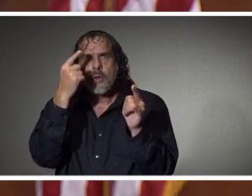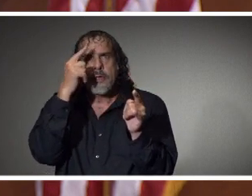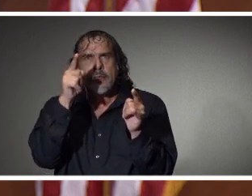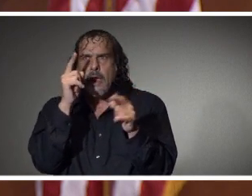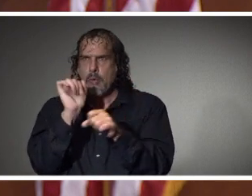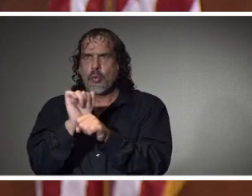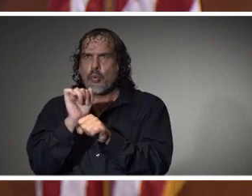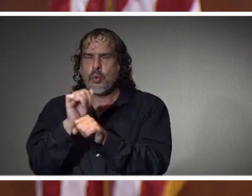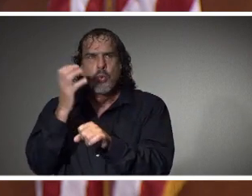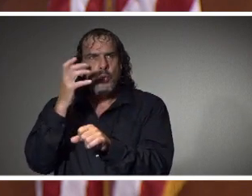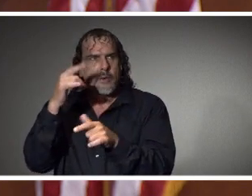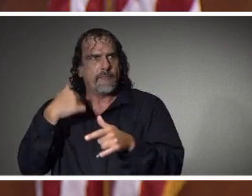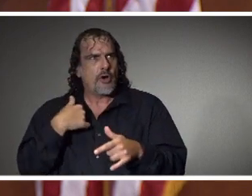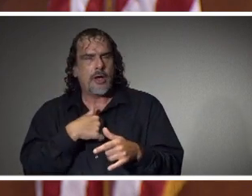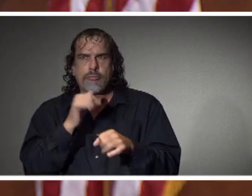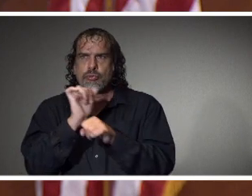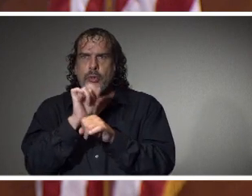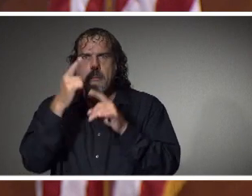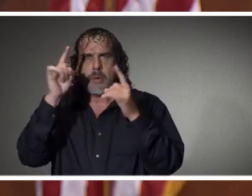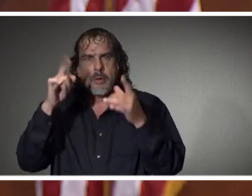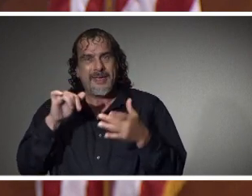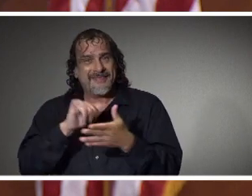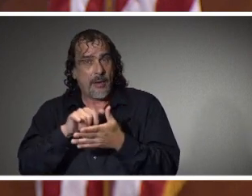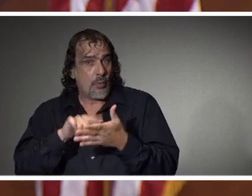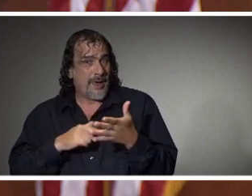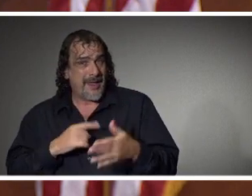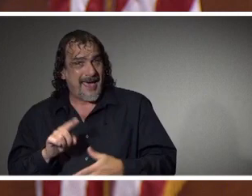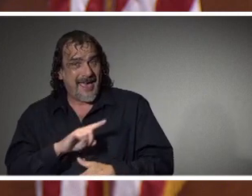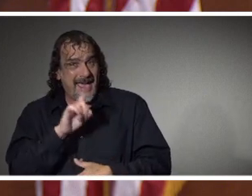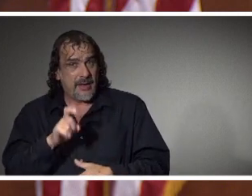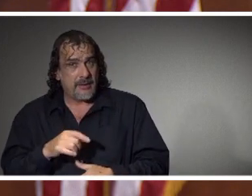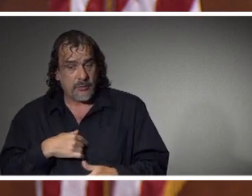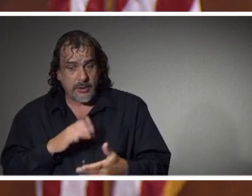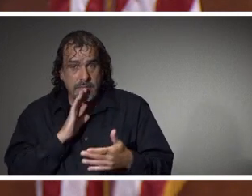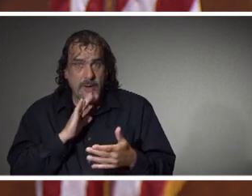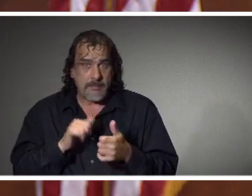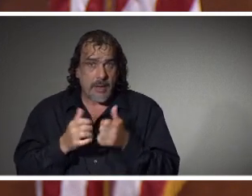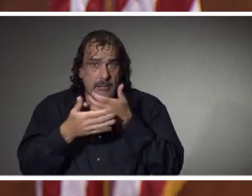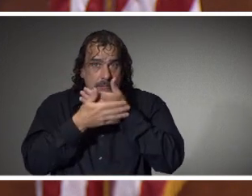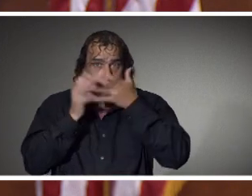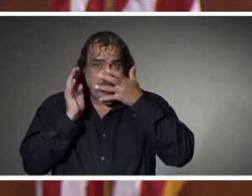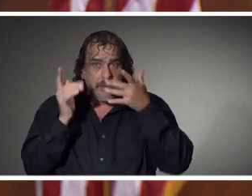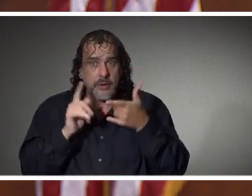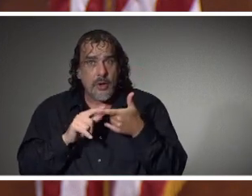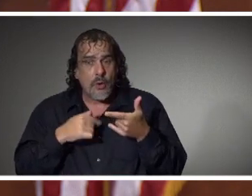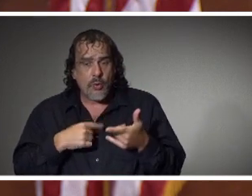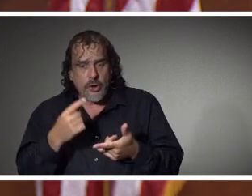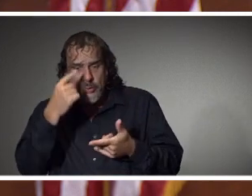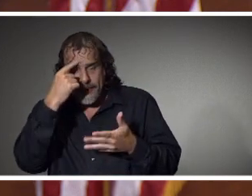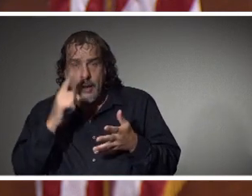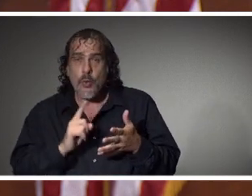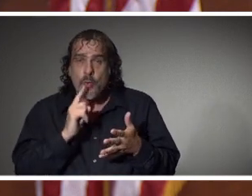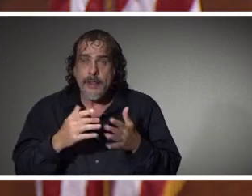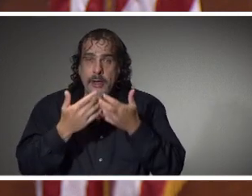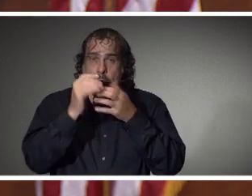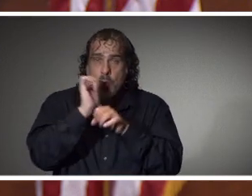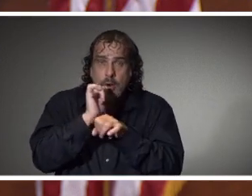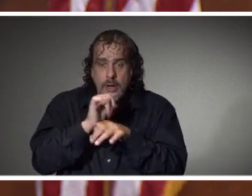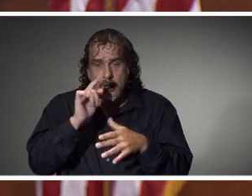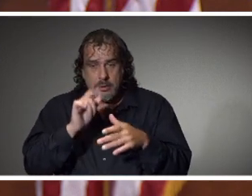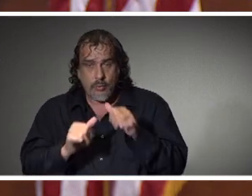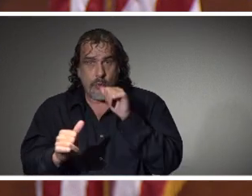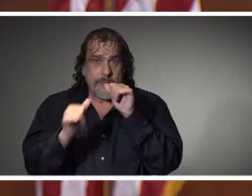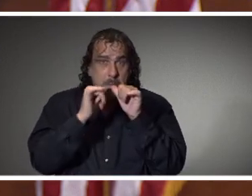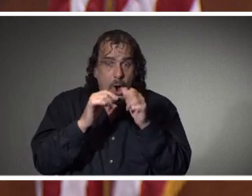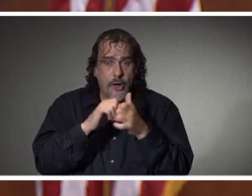worked. I mean, and ultimately that's the question that I ask. You know, if we're talking about masks, what do we think actually works? If we're talking about bars, what do we think